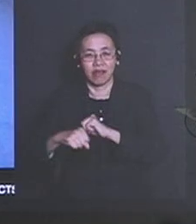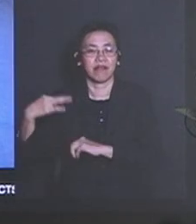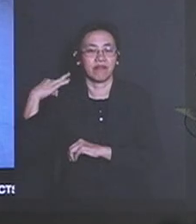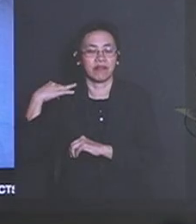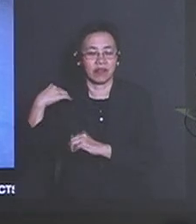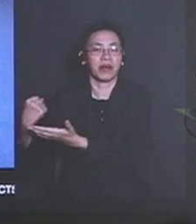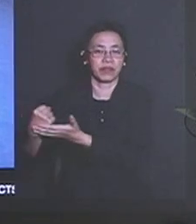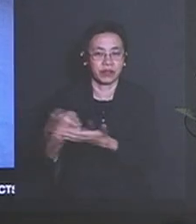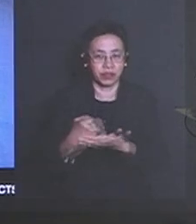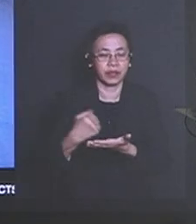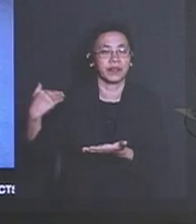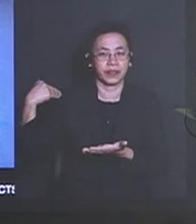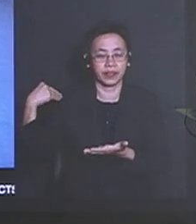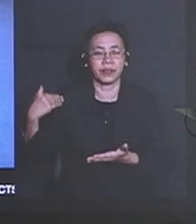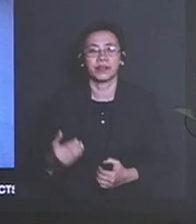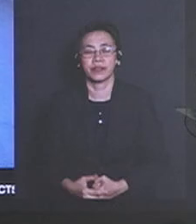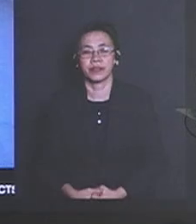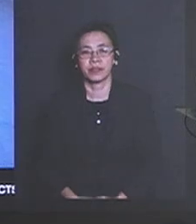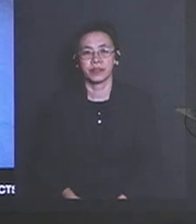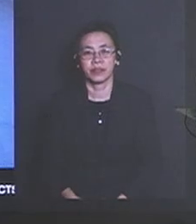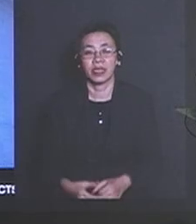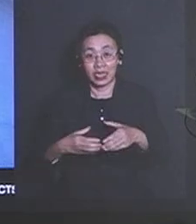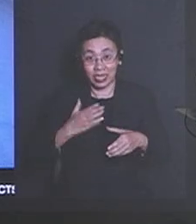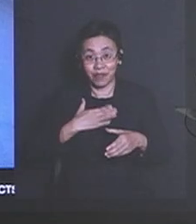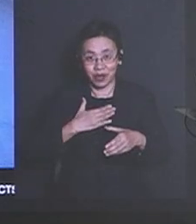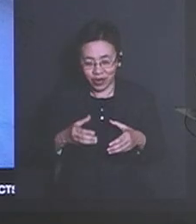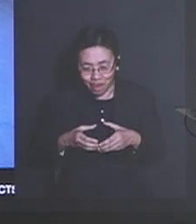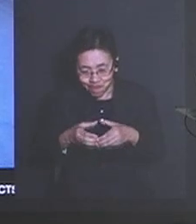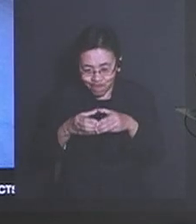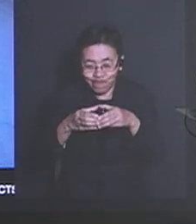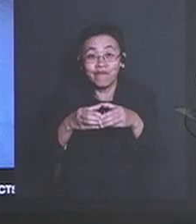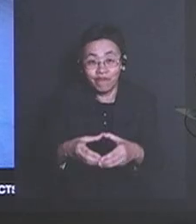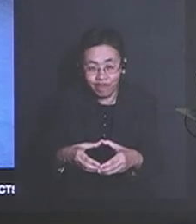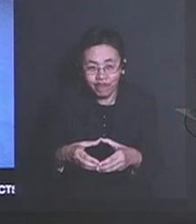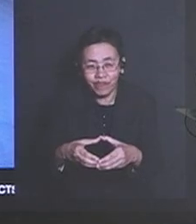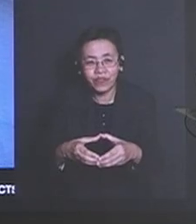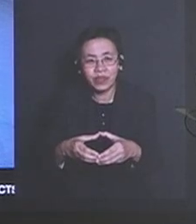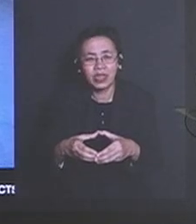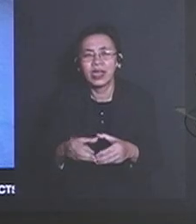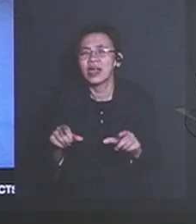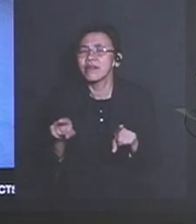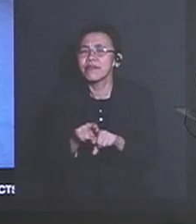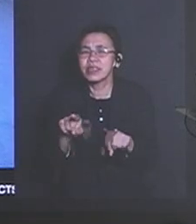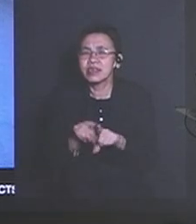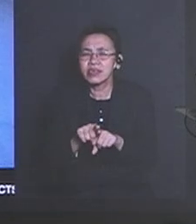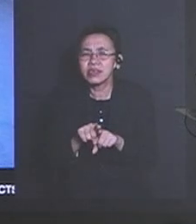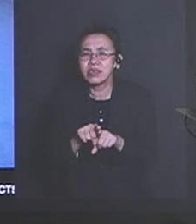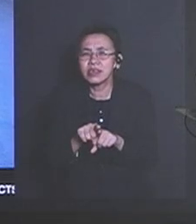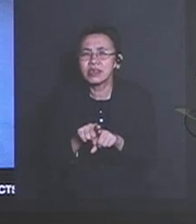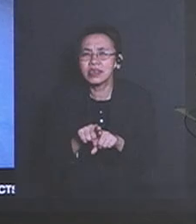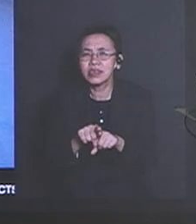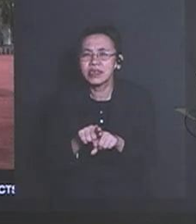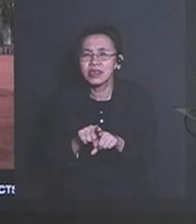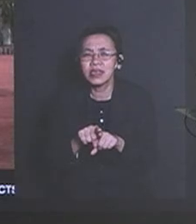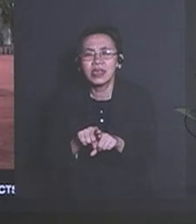And for our team as well, it became like our annual trip to join this volunteering campaign every year.